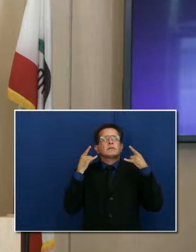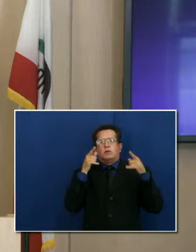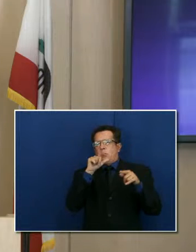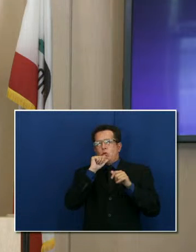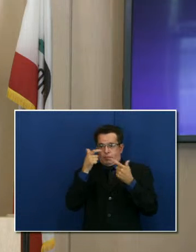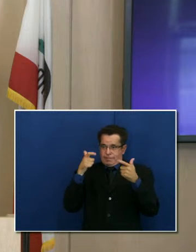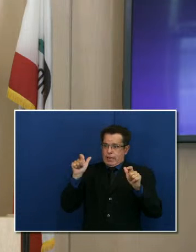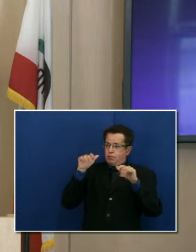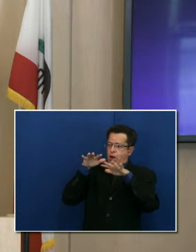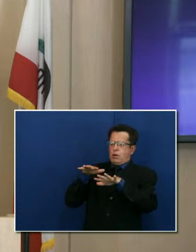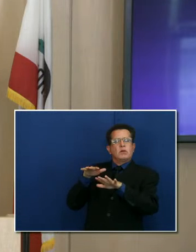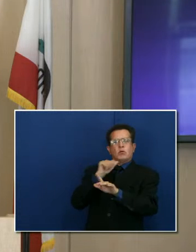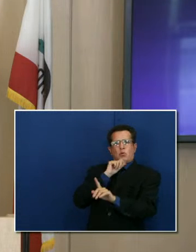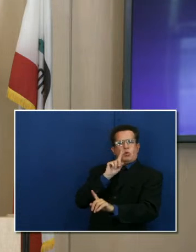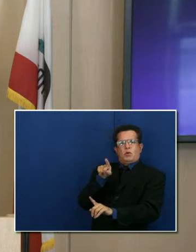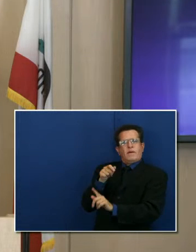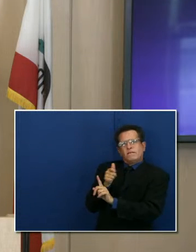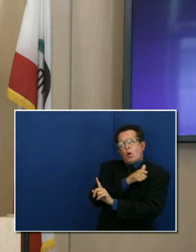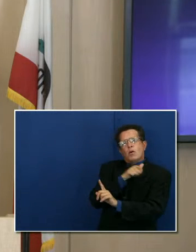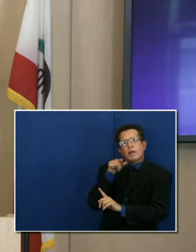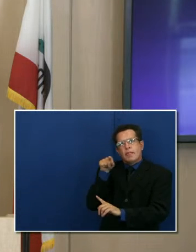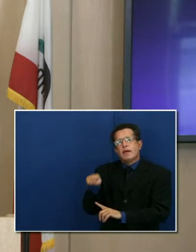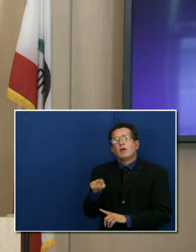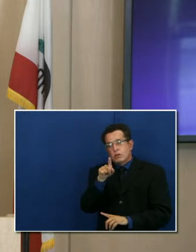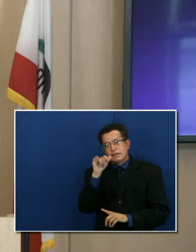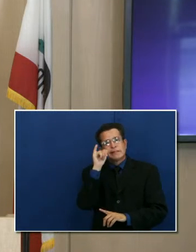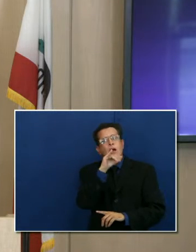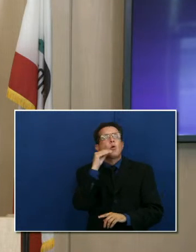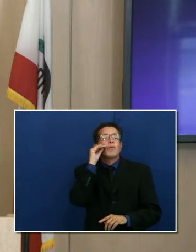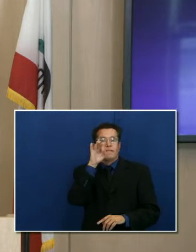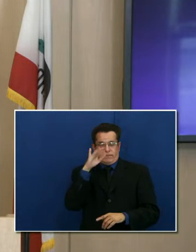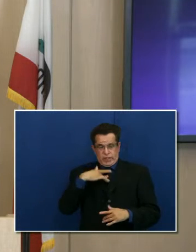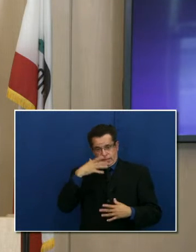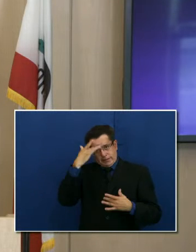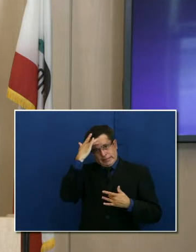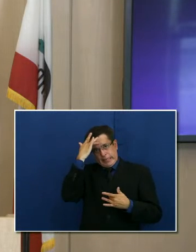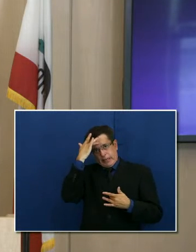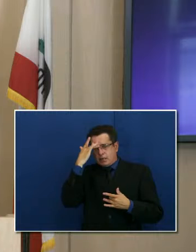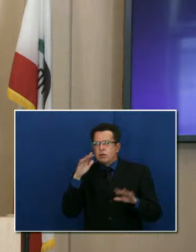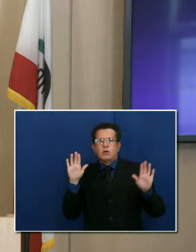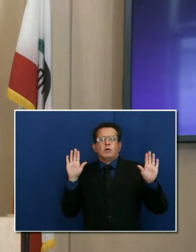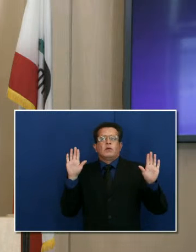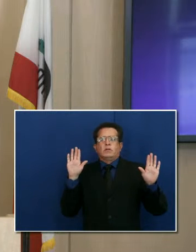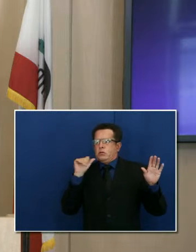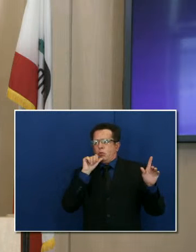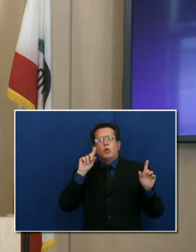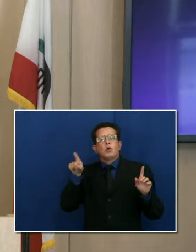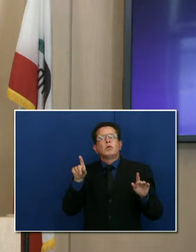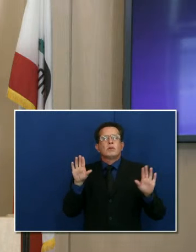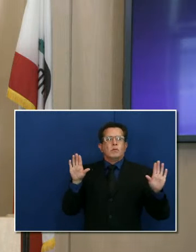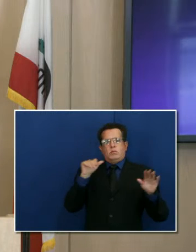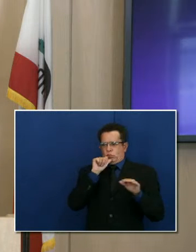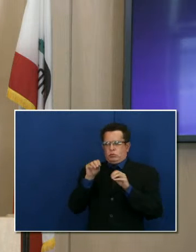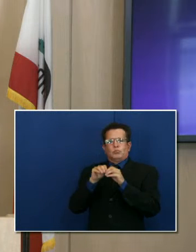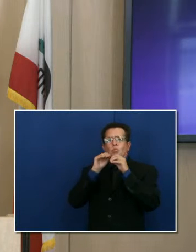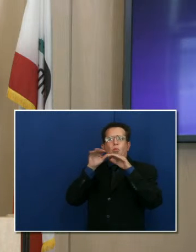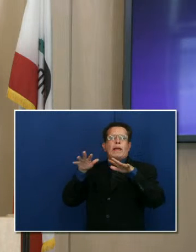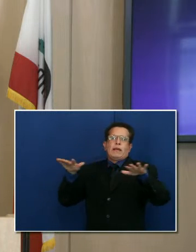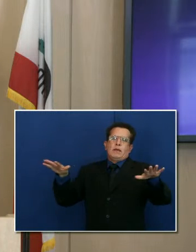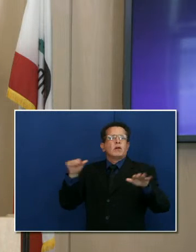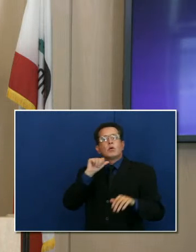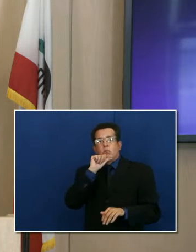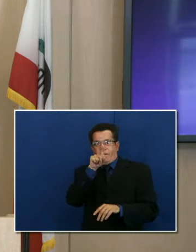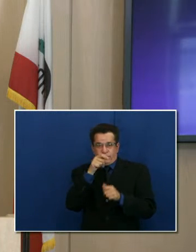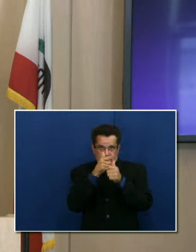indoor gatherings, staying home if you're sick, and physically distancing from folks who do not live in your household. And if we do those